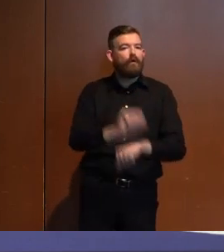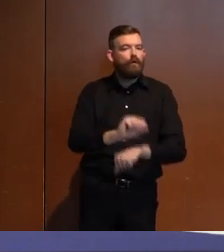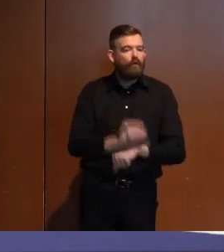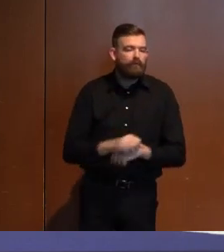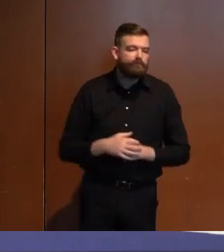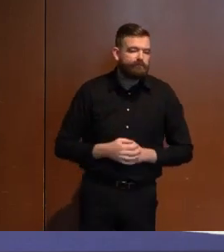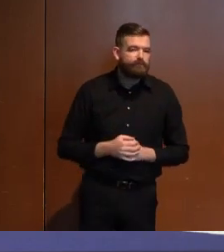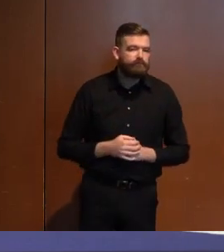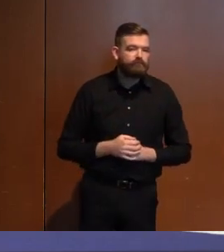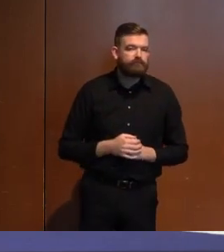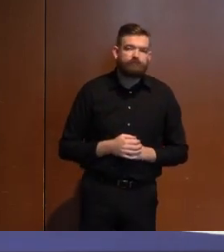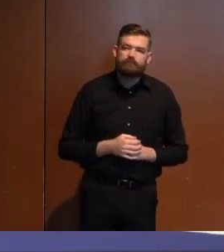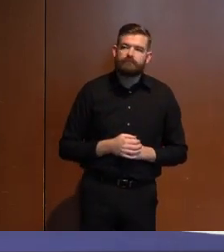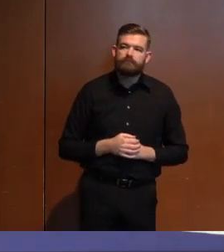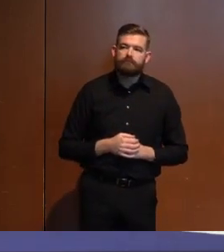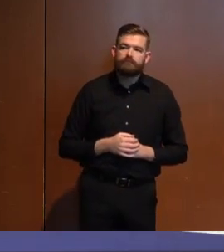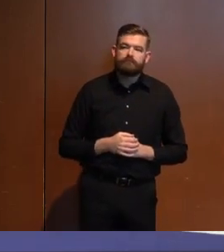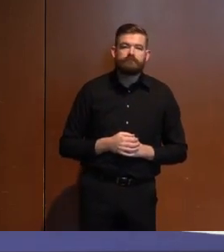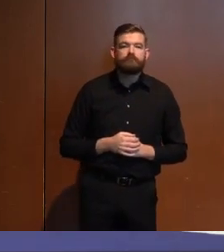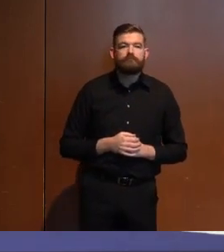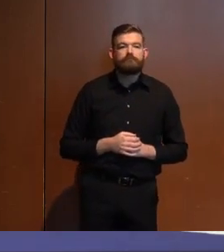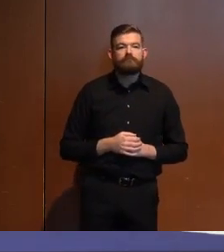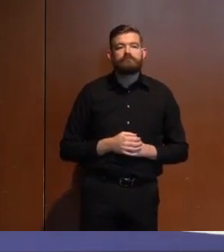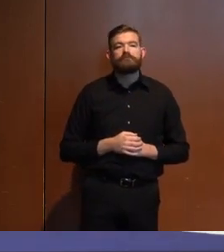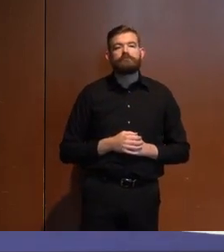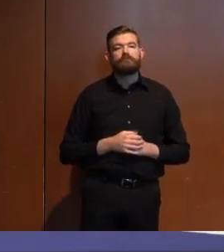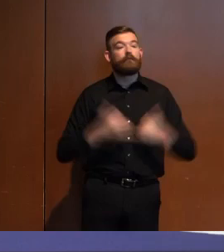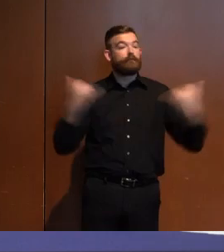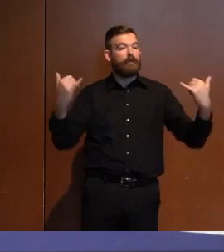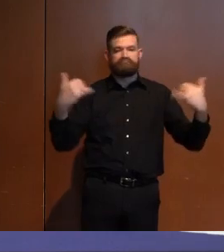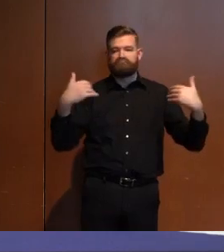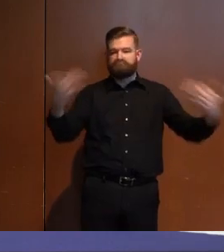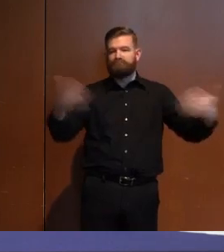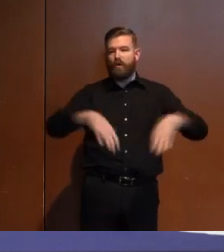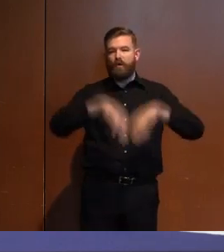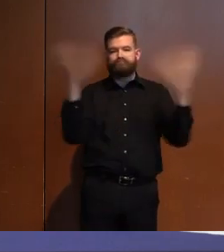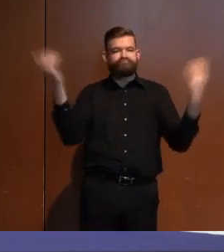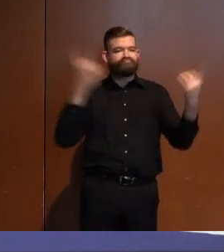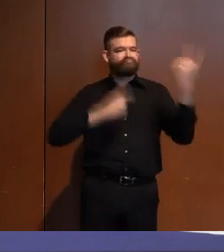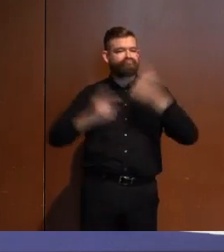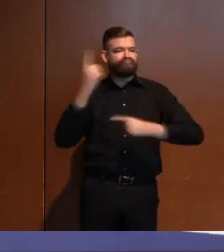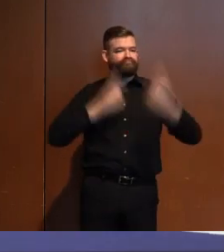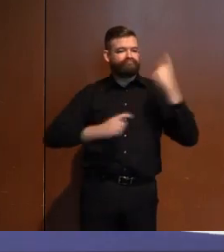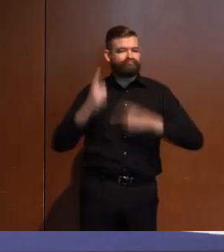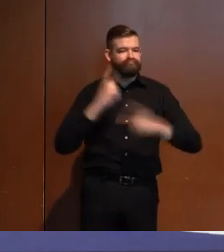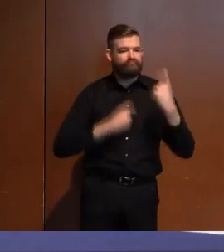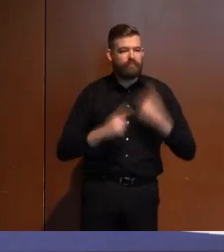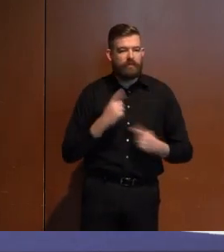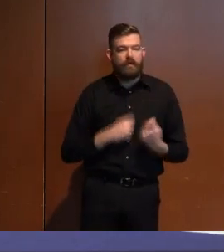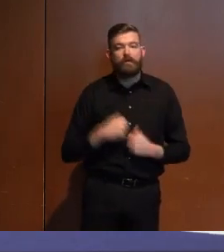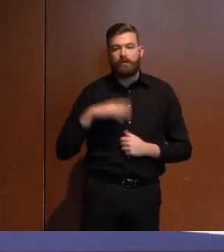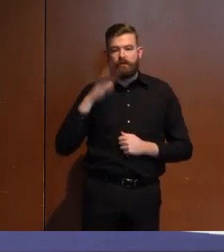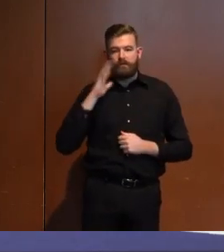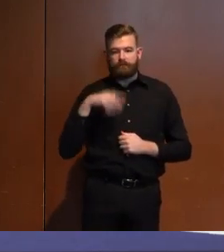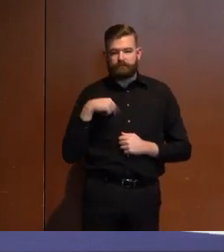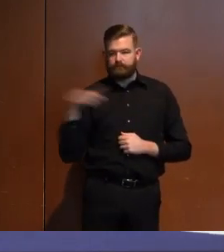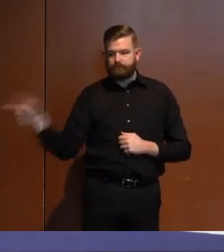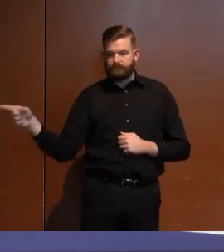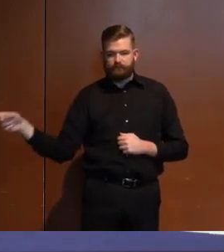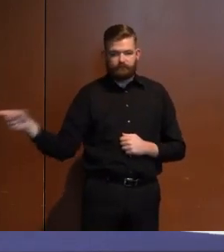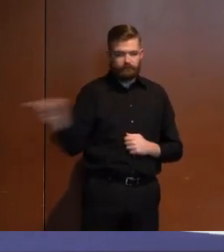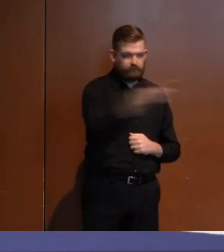promise you what we'll do is we're going to sweep across and then sweep back in a more free-for-all way. I was going to call on you guys, but you've already been